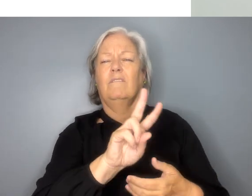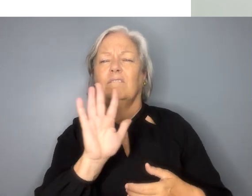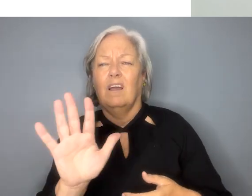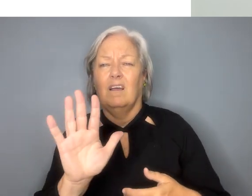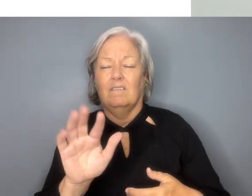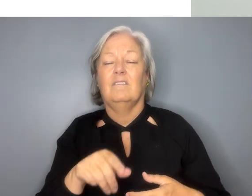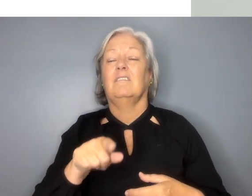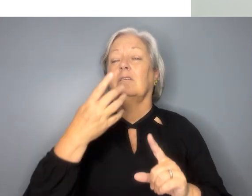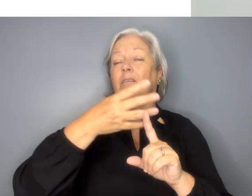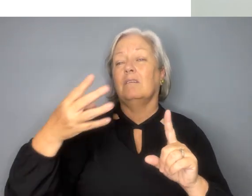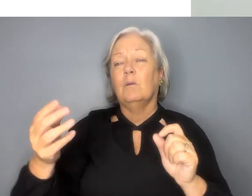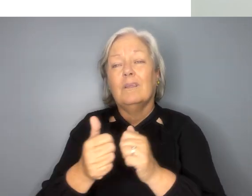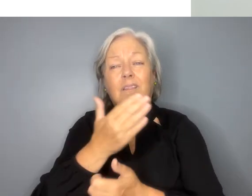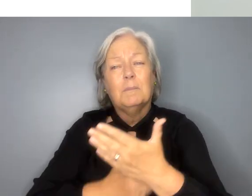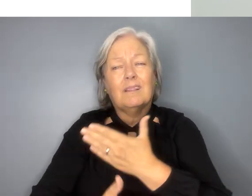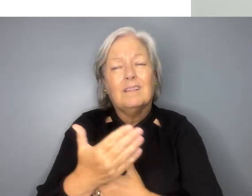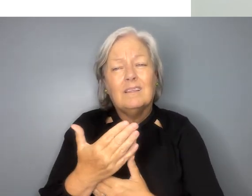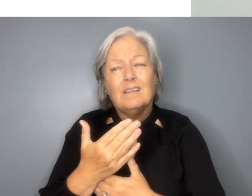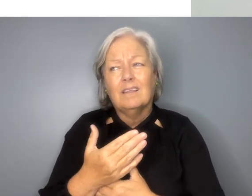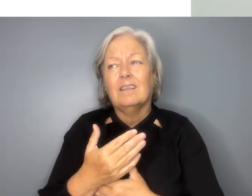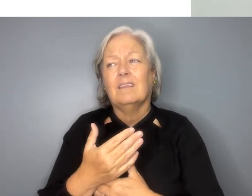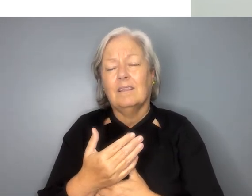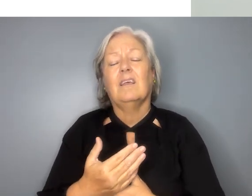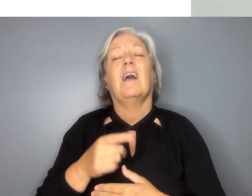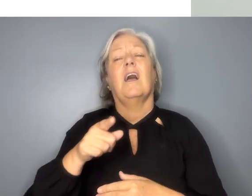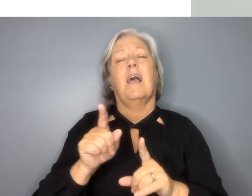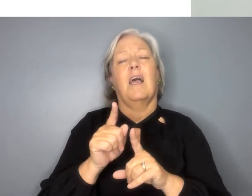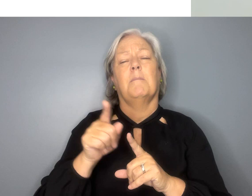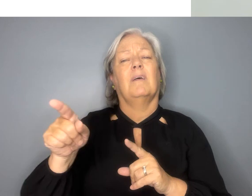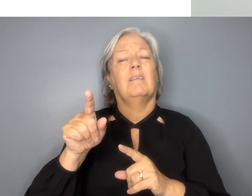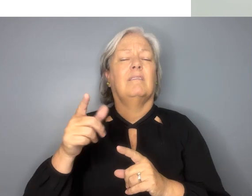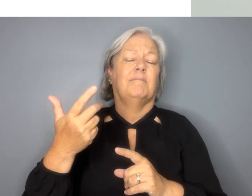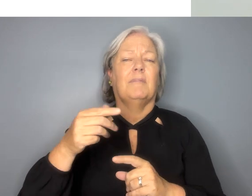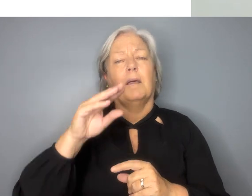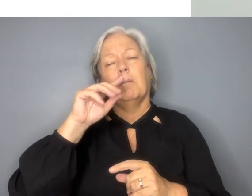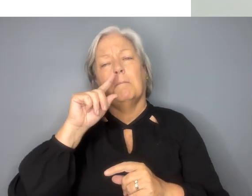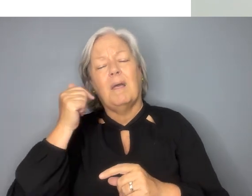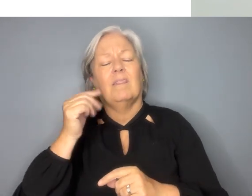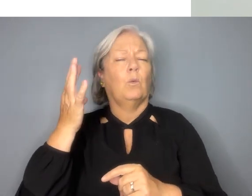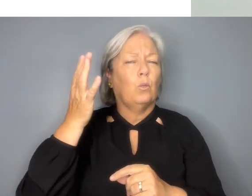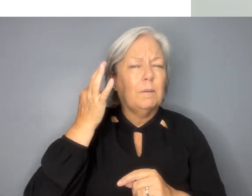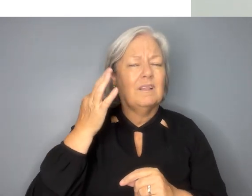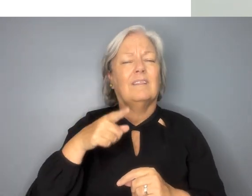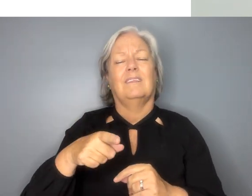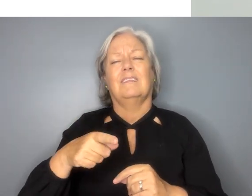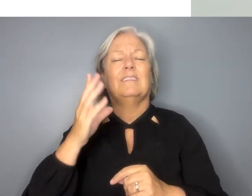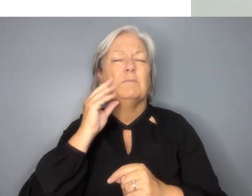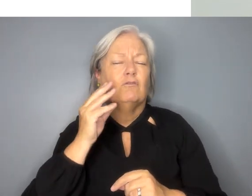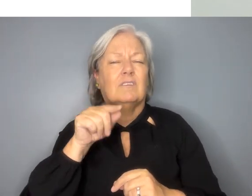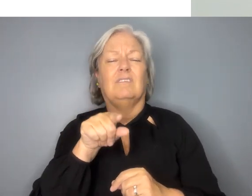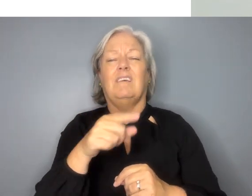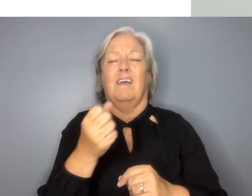25, LGBTQIA+ people with disability, especially gender diverse people and those with intersex variation, continues